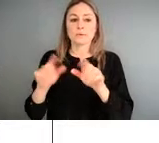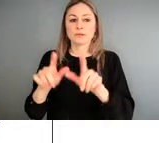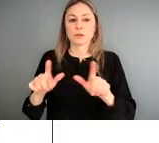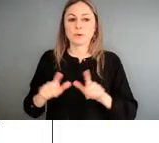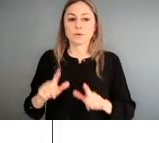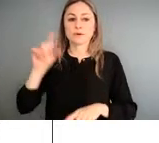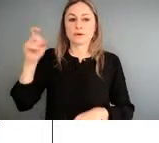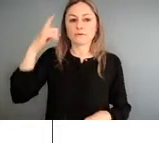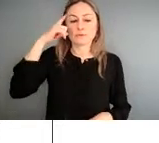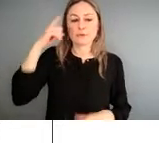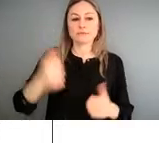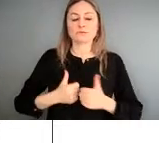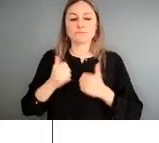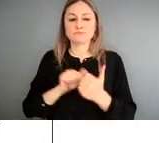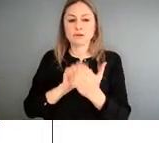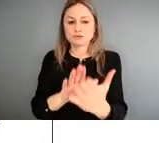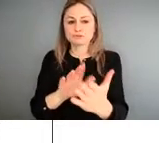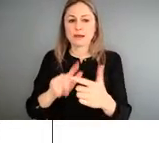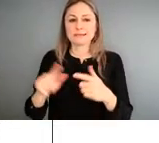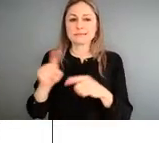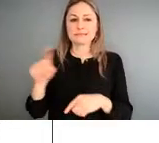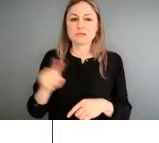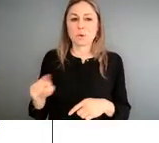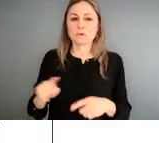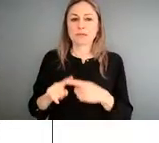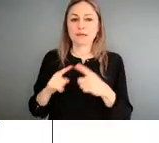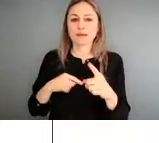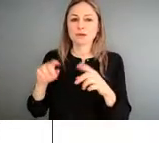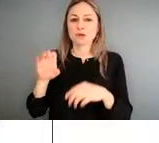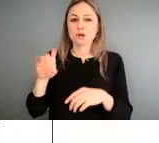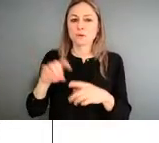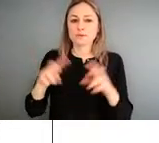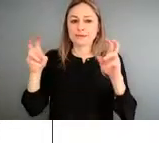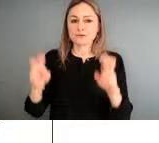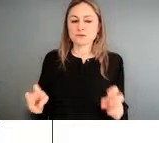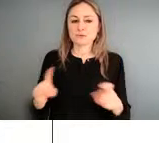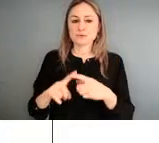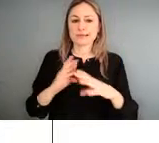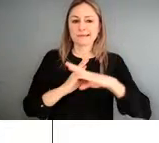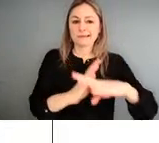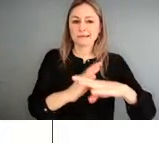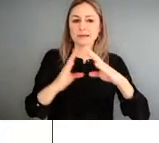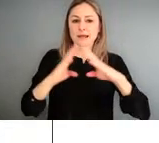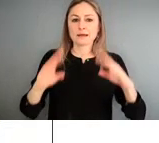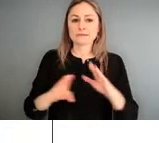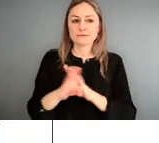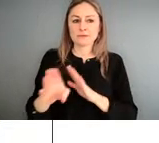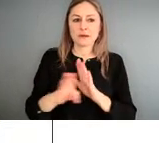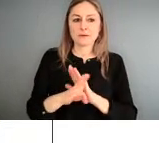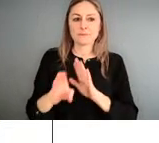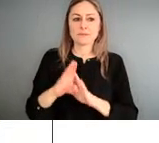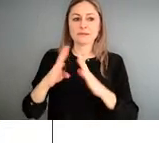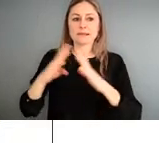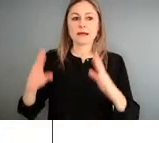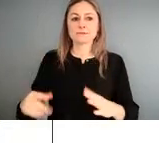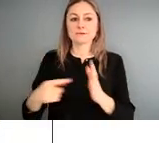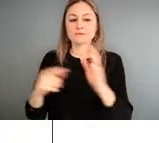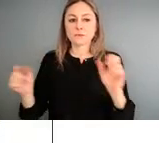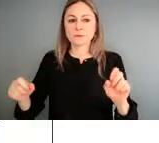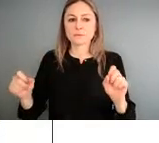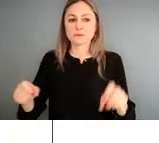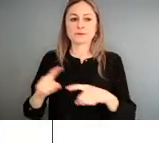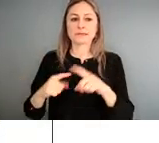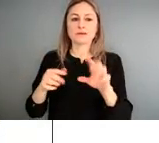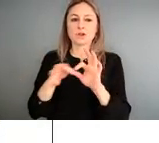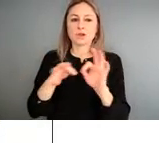zoning code issues that hinder housing development and housing affordability clauses, particularly in home ownership opportunities to